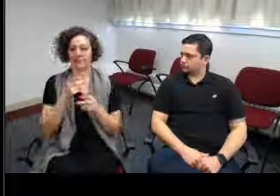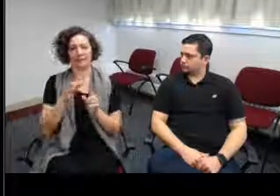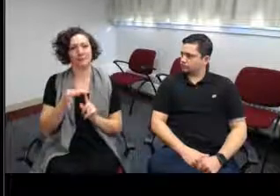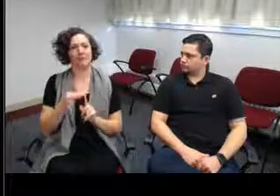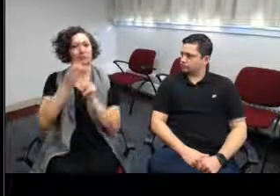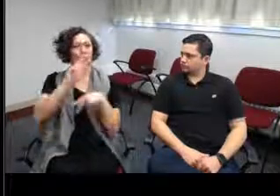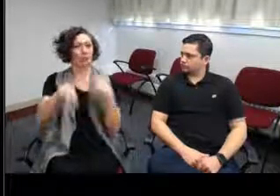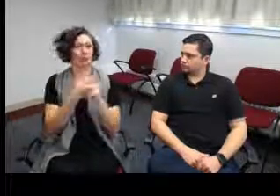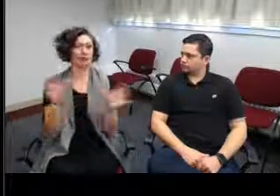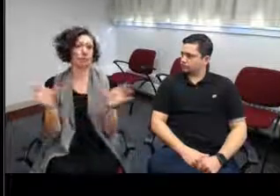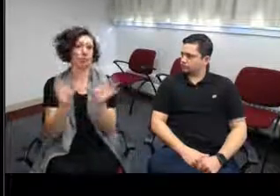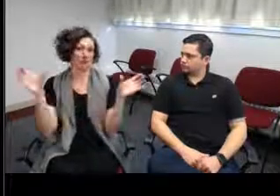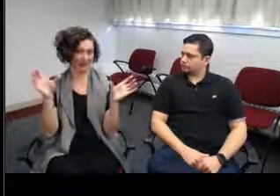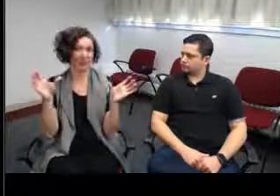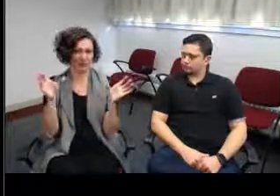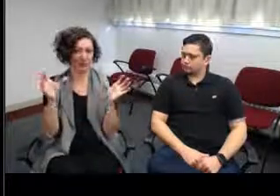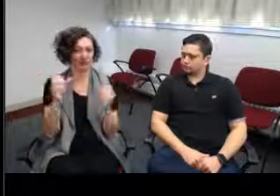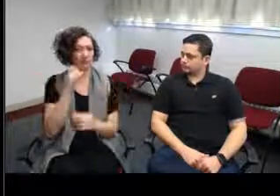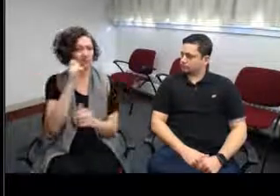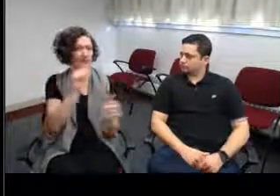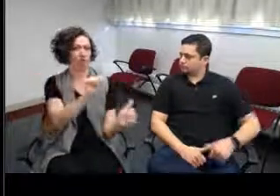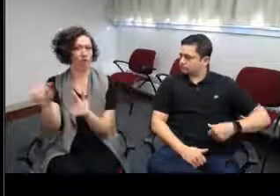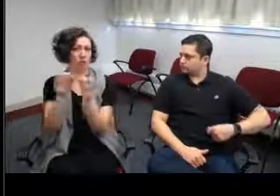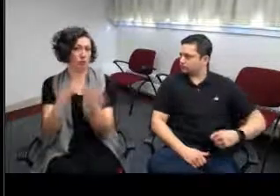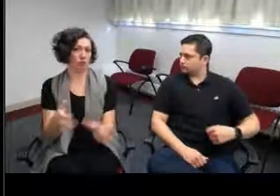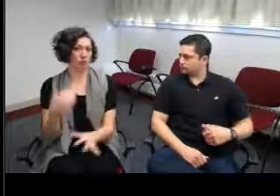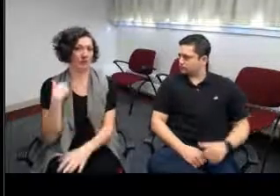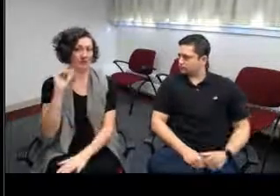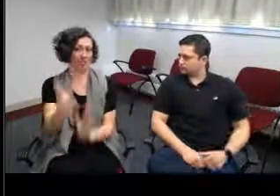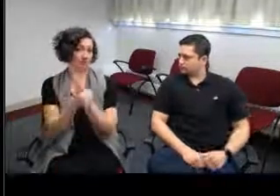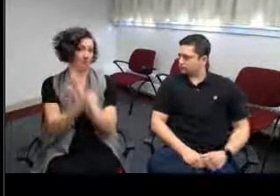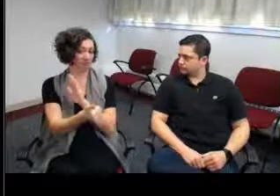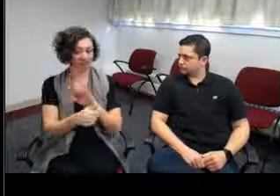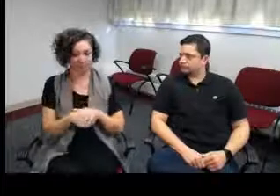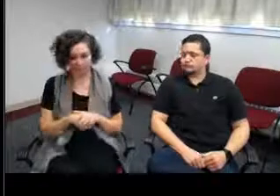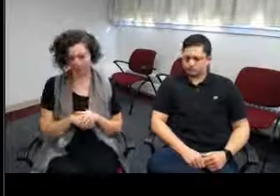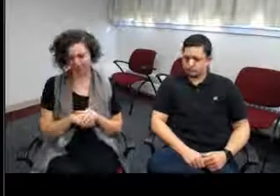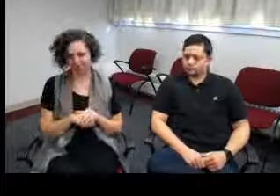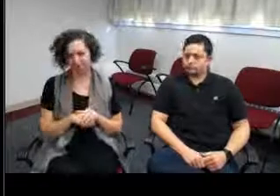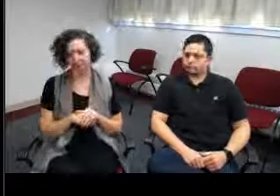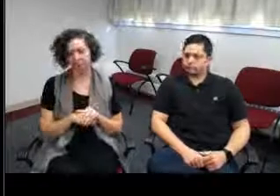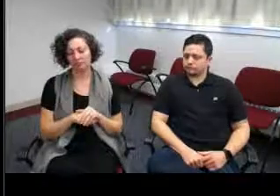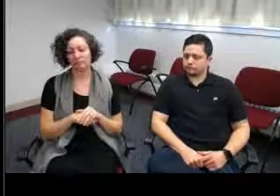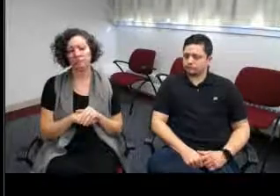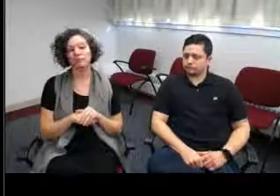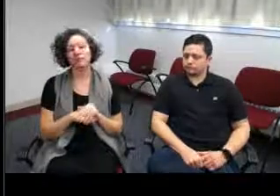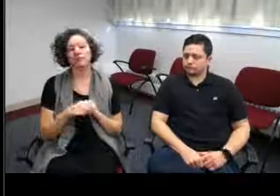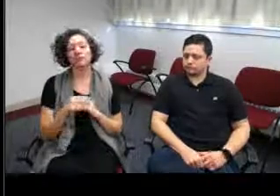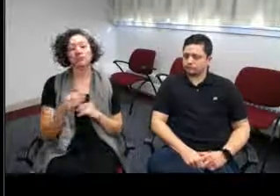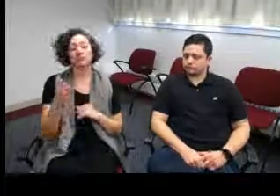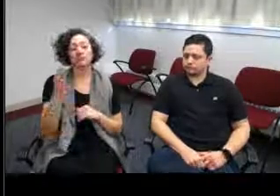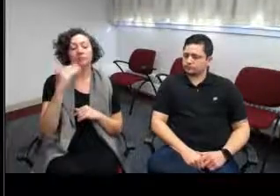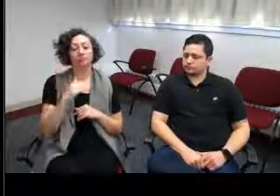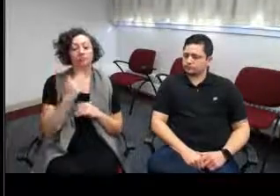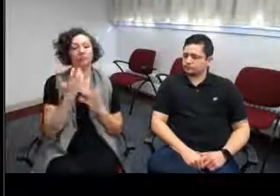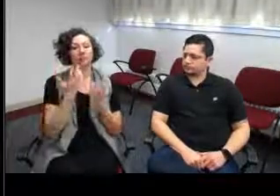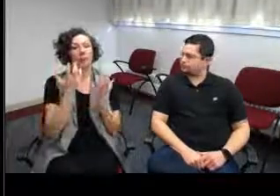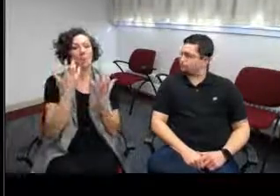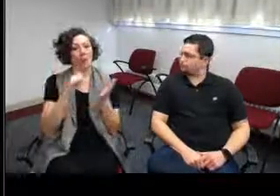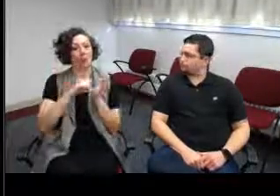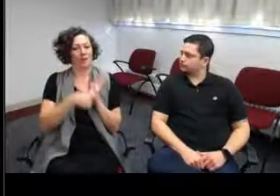knowledgeable within the field of mental health. It is a very special type of certification. Not all generalist interpreters have